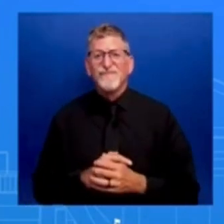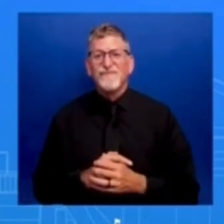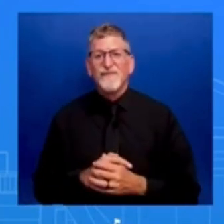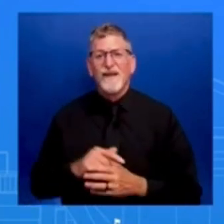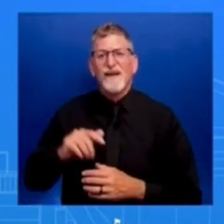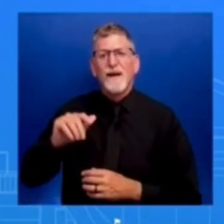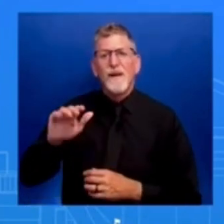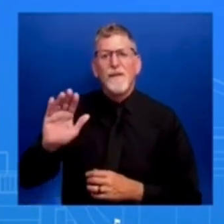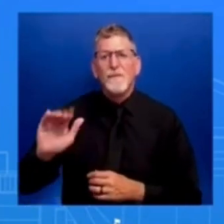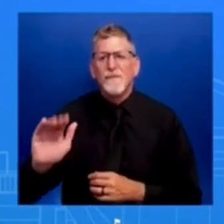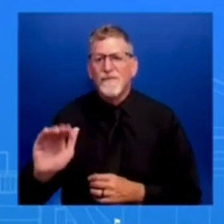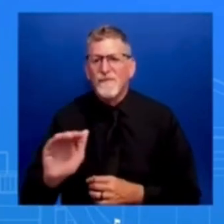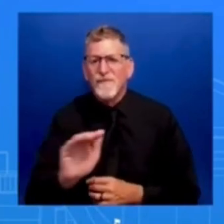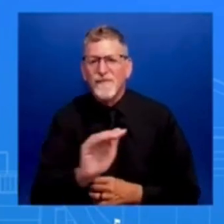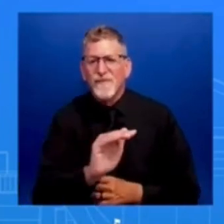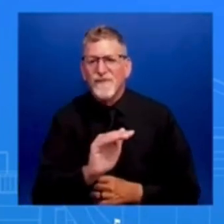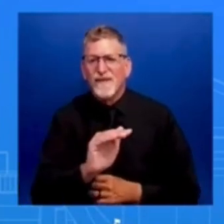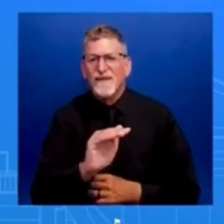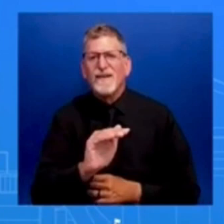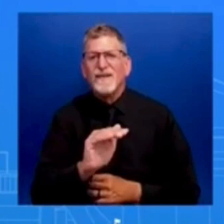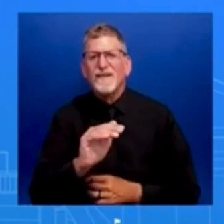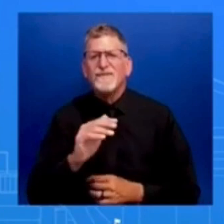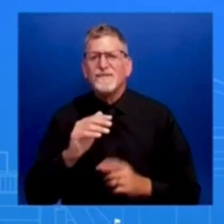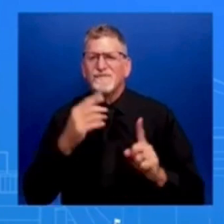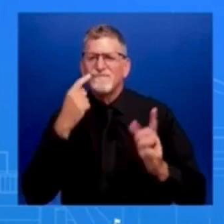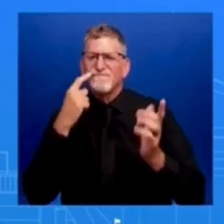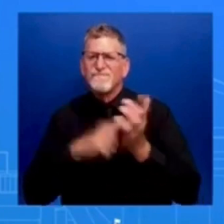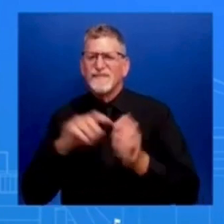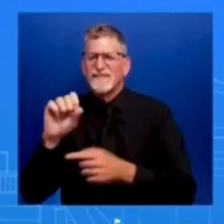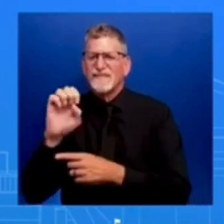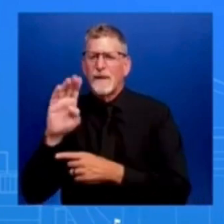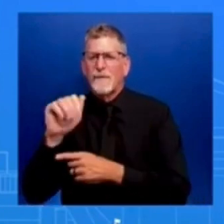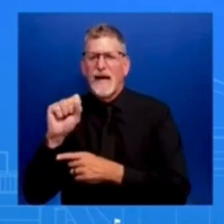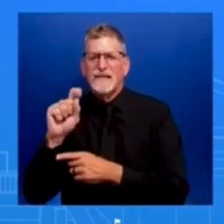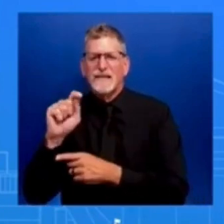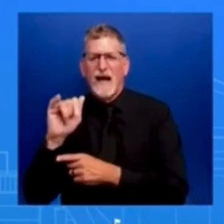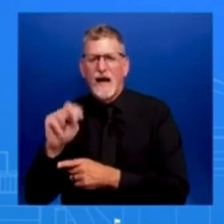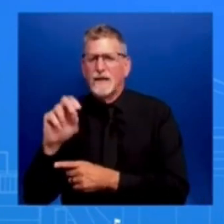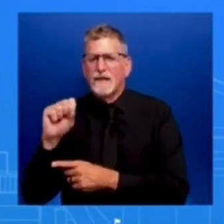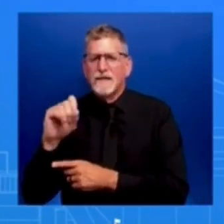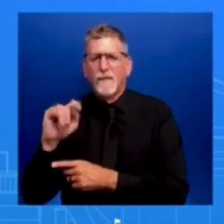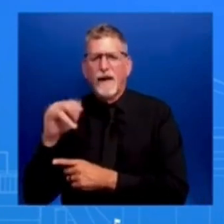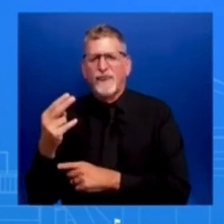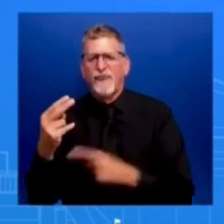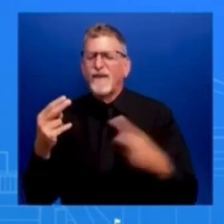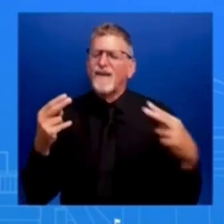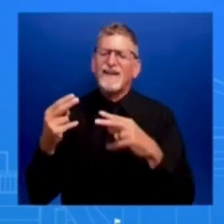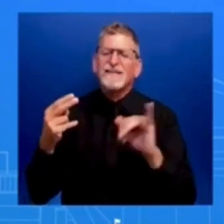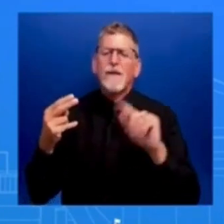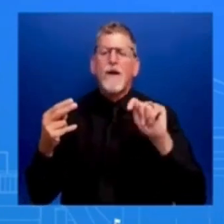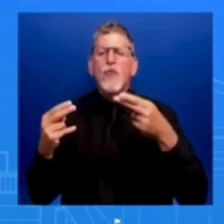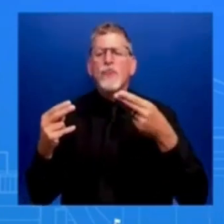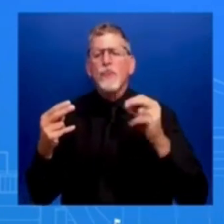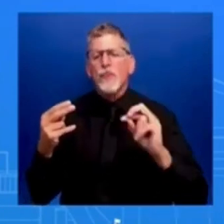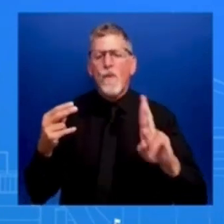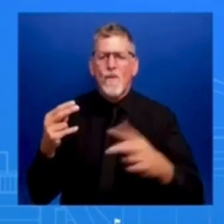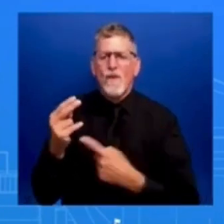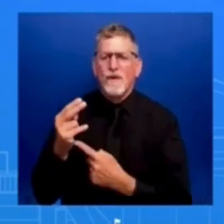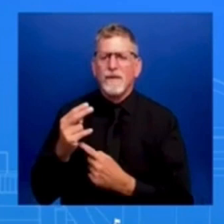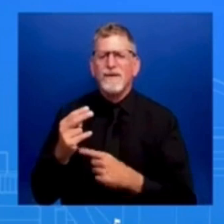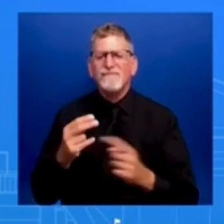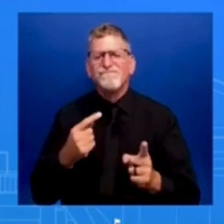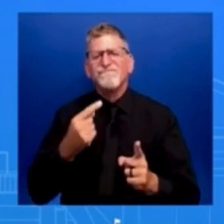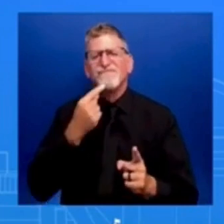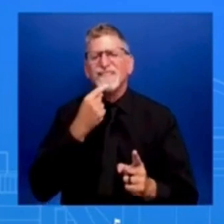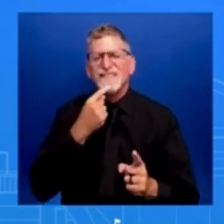to Sebastian Smith, AKA Thor. If you guys missed that briefing, you should go back and check it out. Probably one